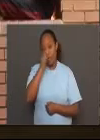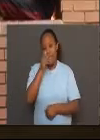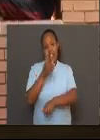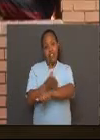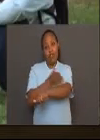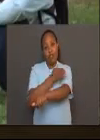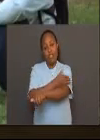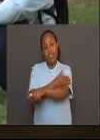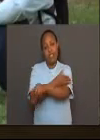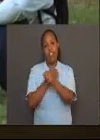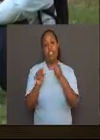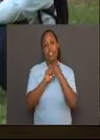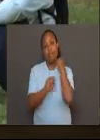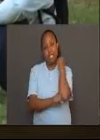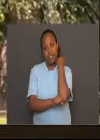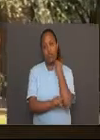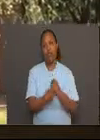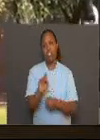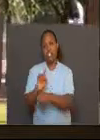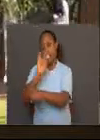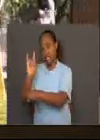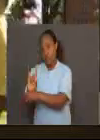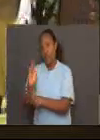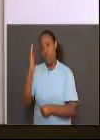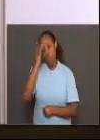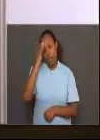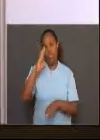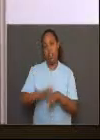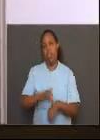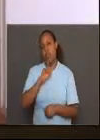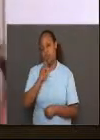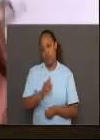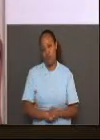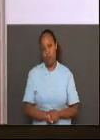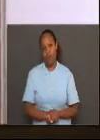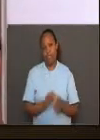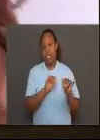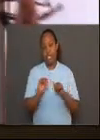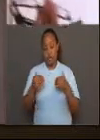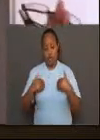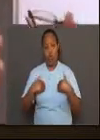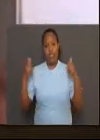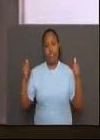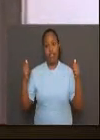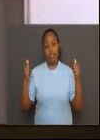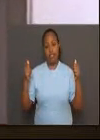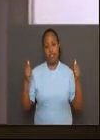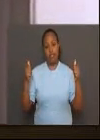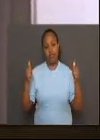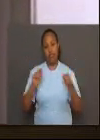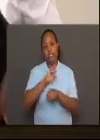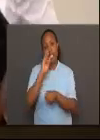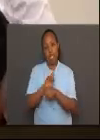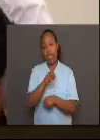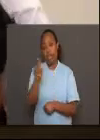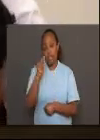Ethiopia's development depends upon its citizens' knowledge. As young people,